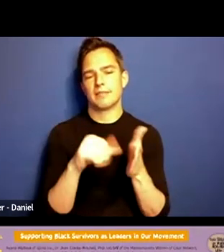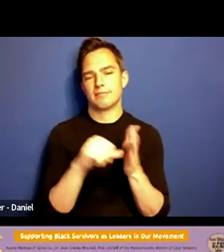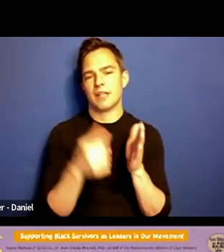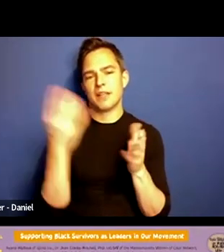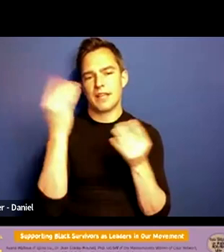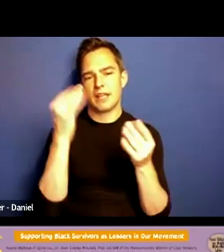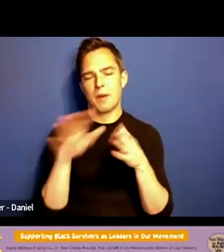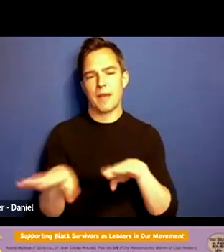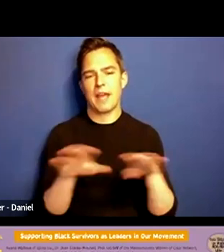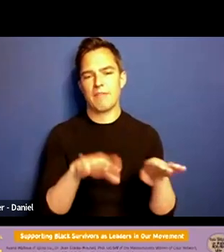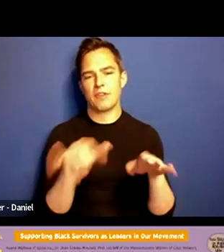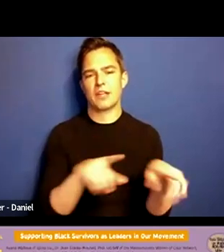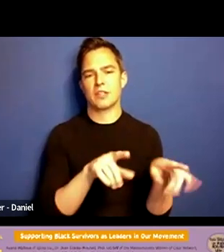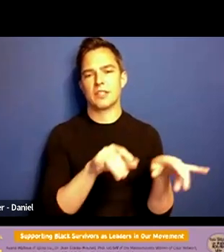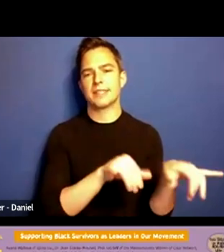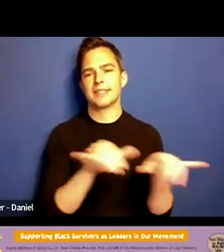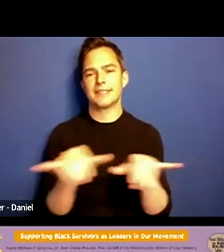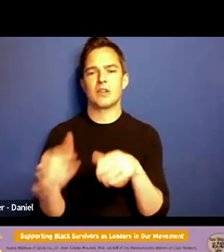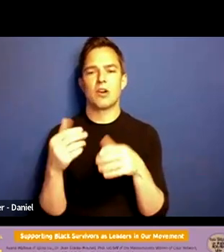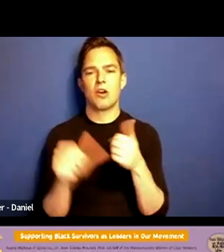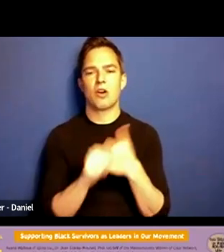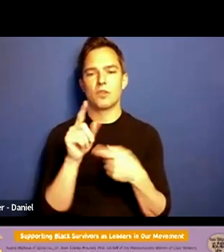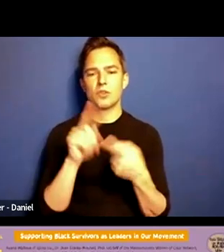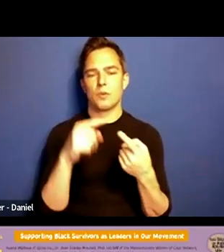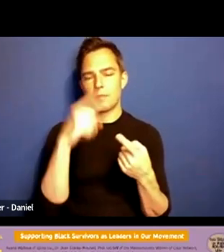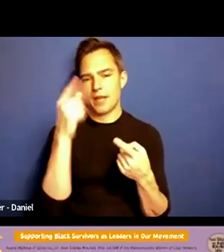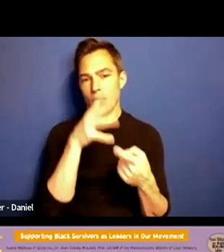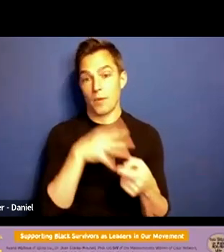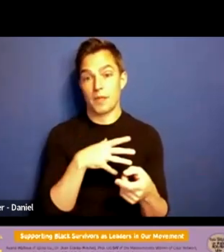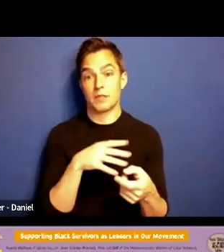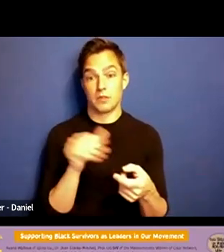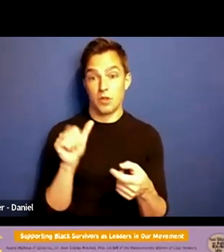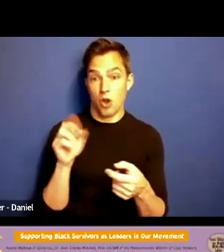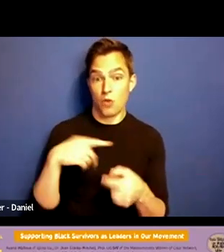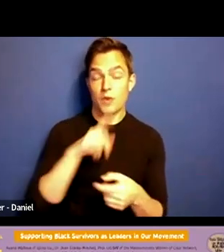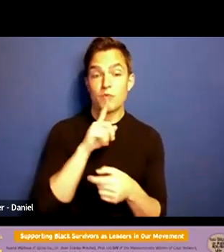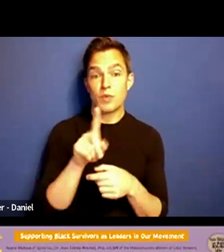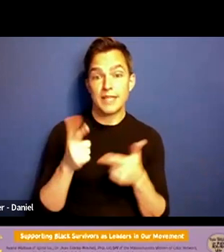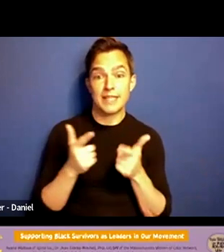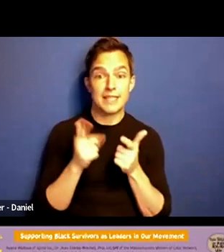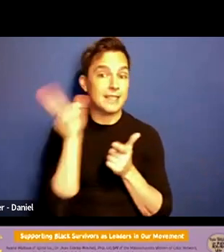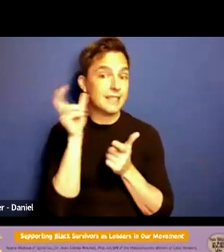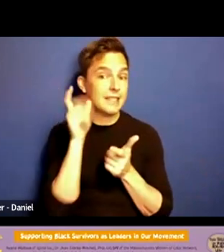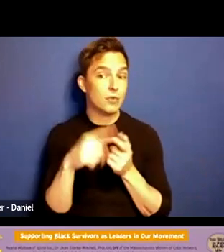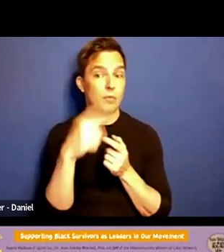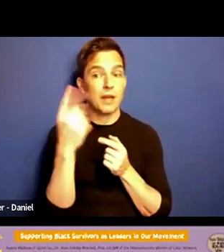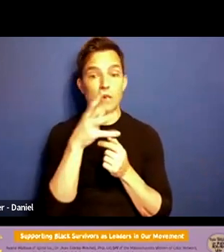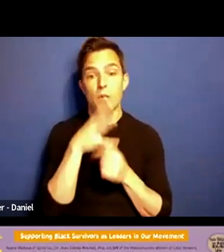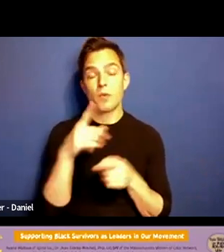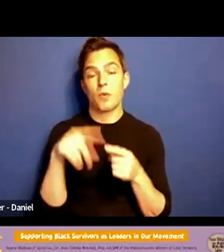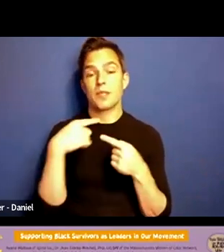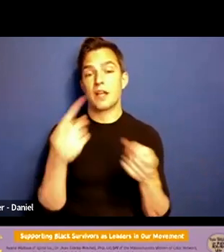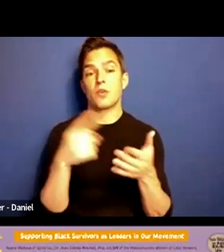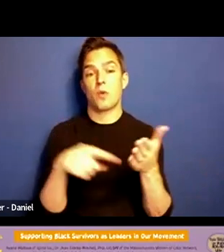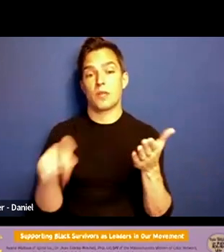behaviors that are consistently harmful to Black women, and are we really listening to Black women when we're telling you what we need,